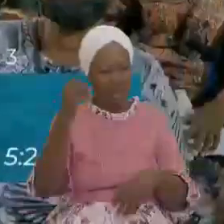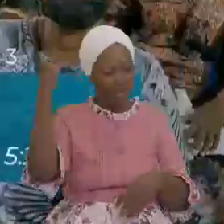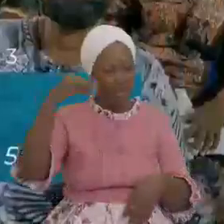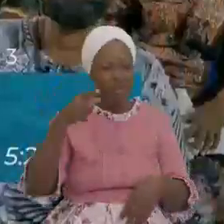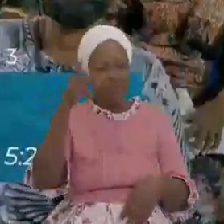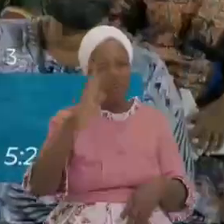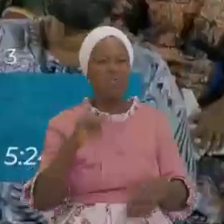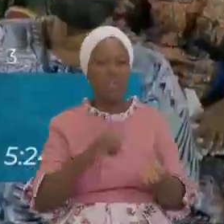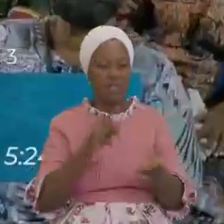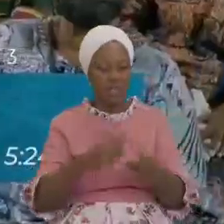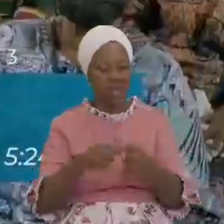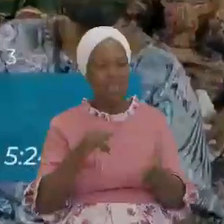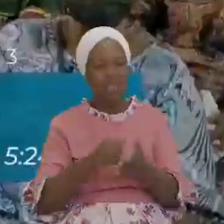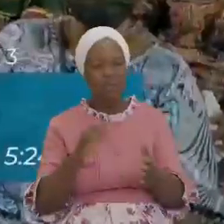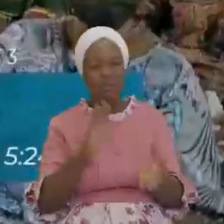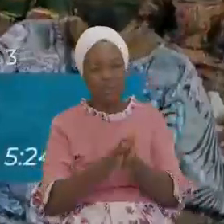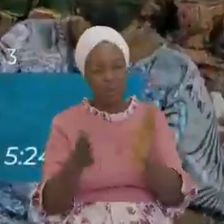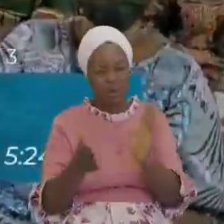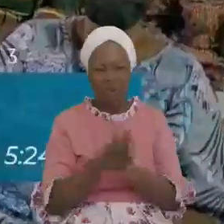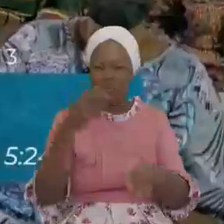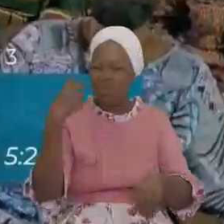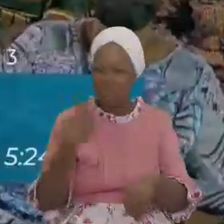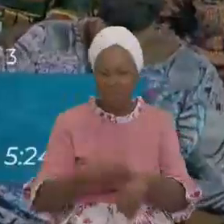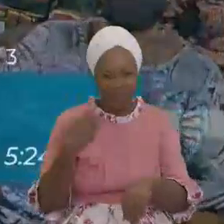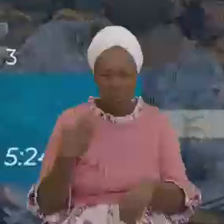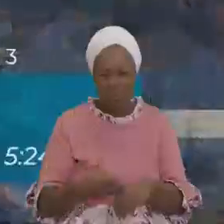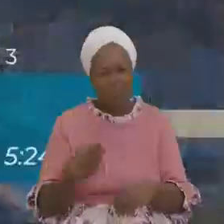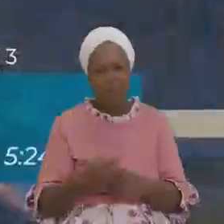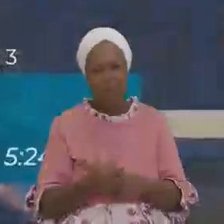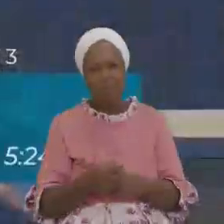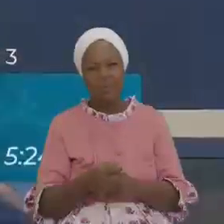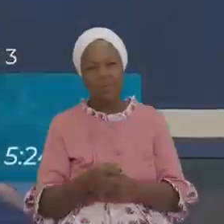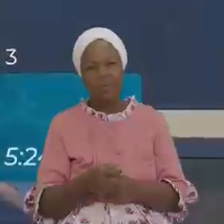becomes irksome, difficult.